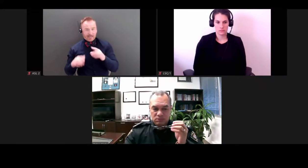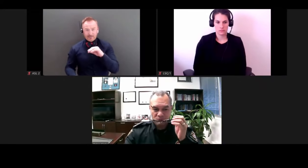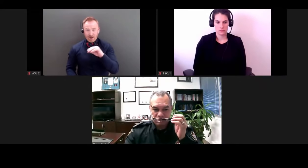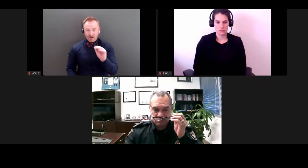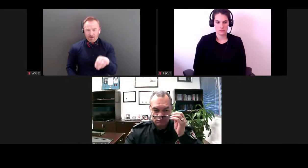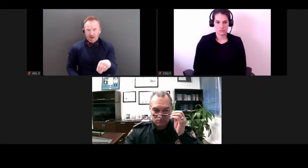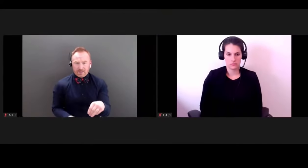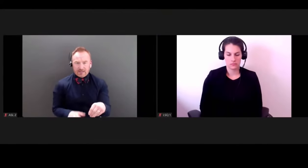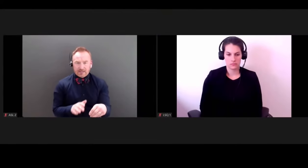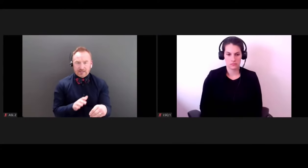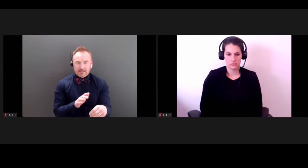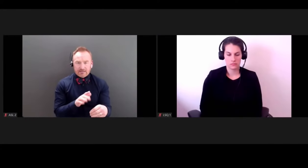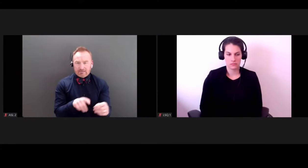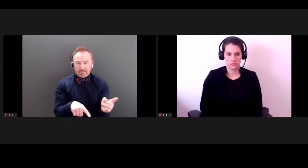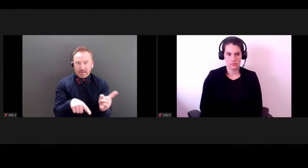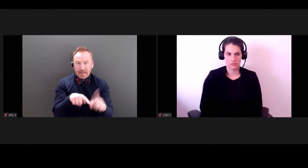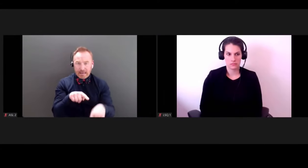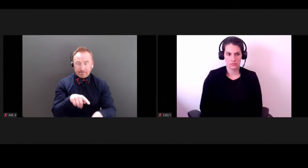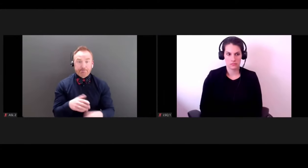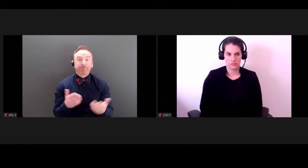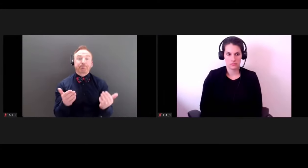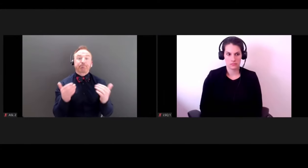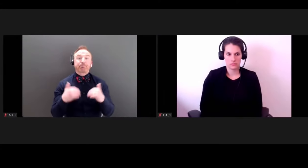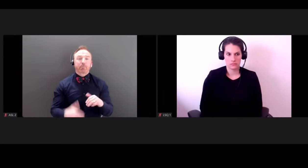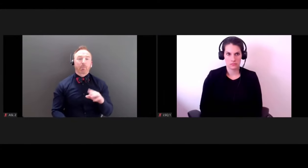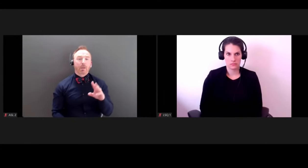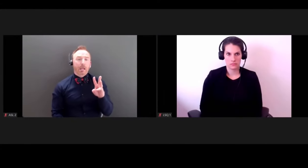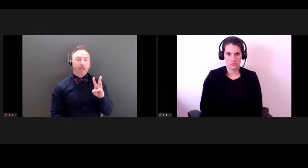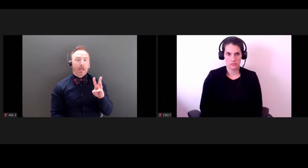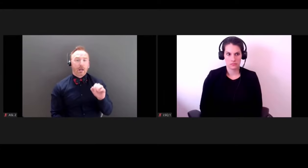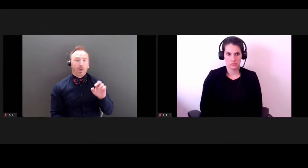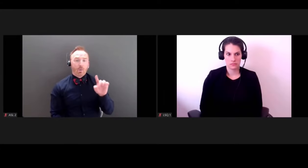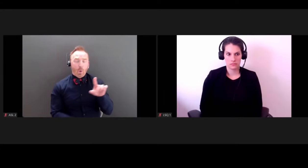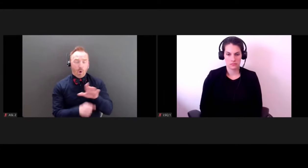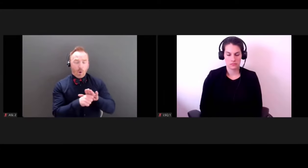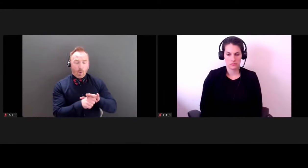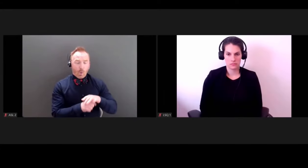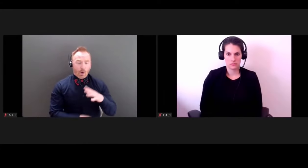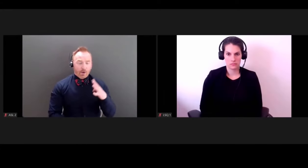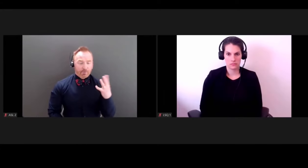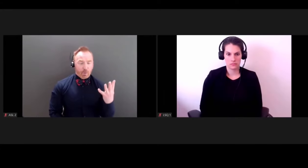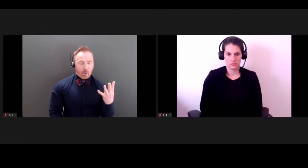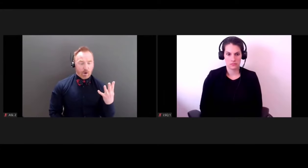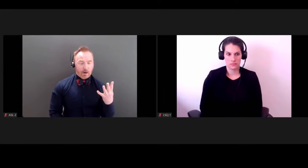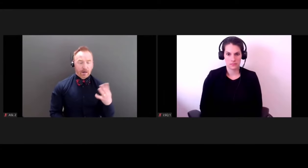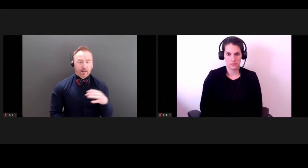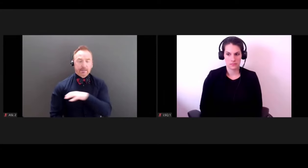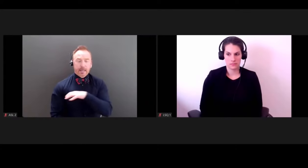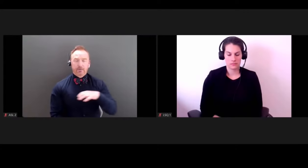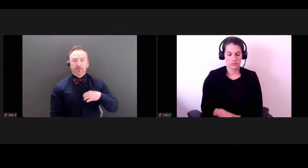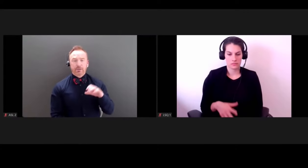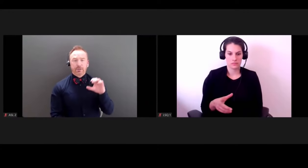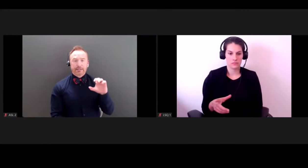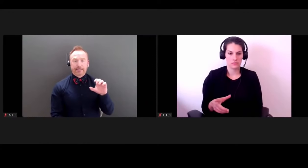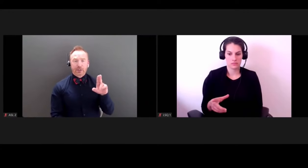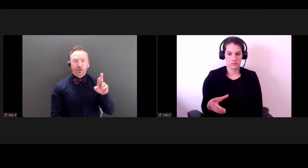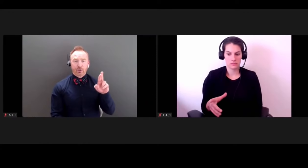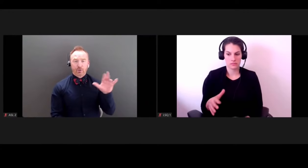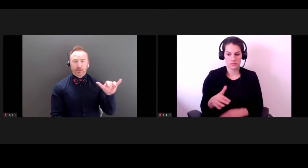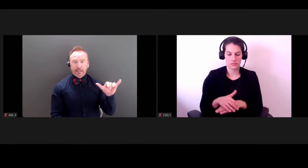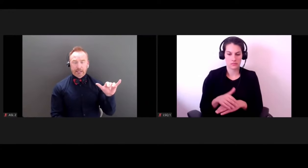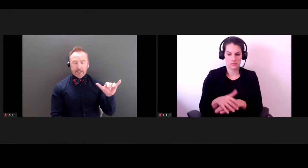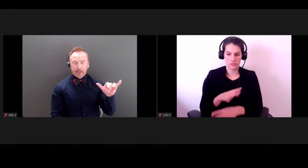We will move on to Ward 4. Councillor Curry, you have a question? Do you have any questions?